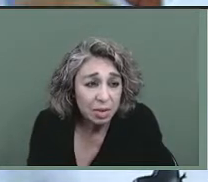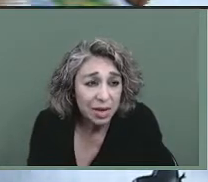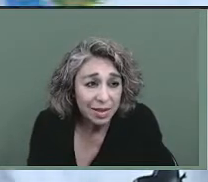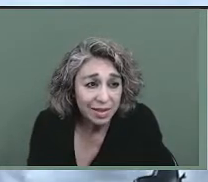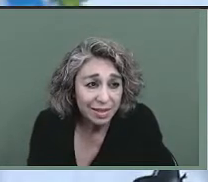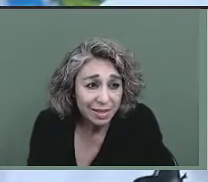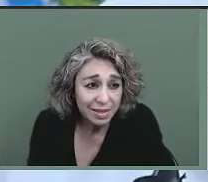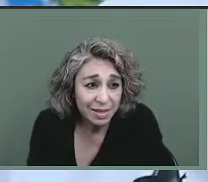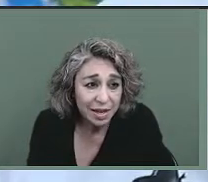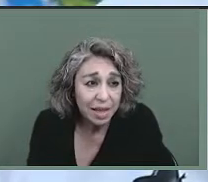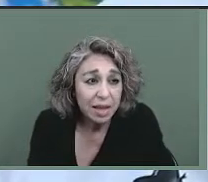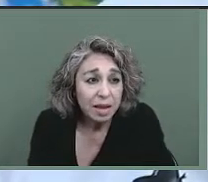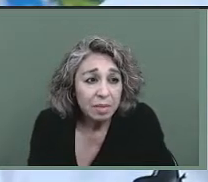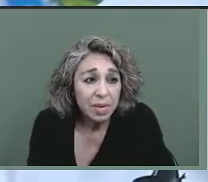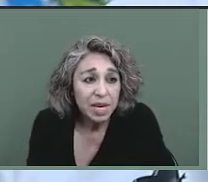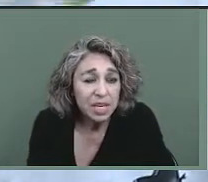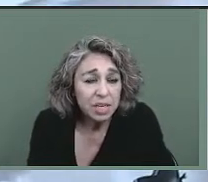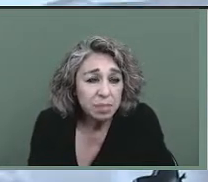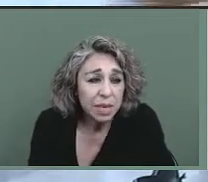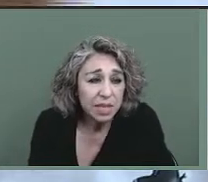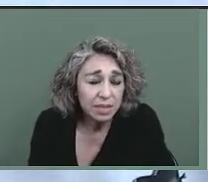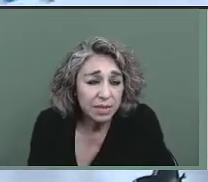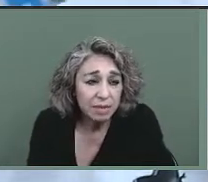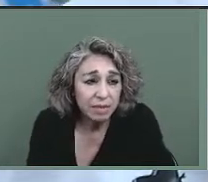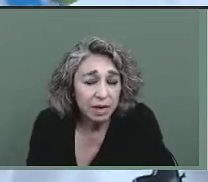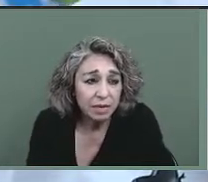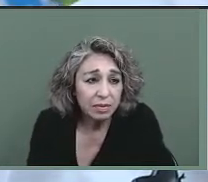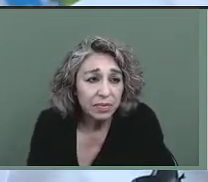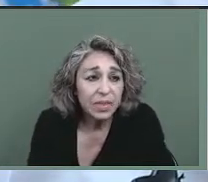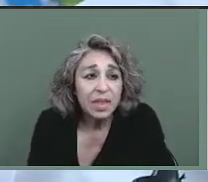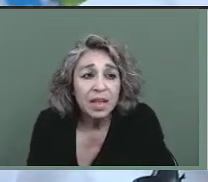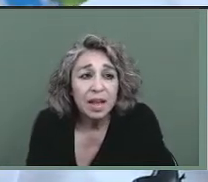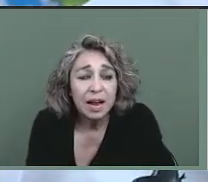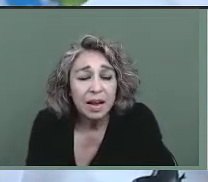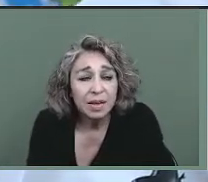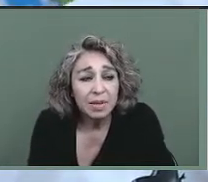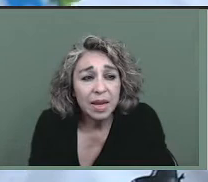you about it today. But not just because of the infarct.